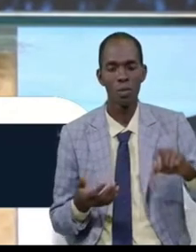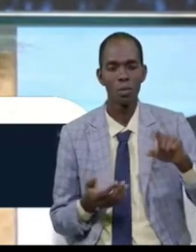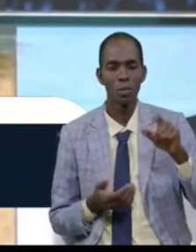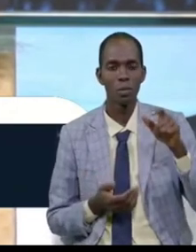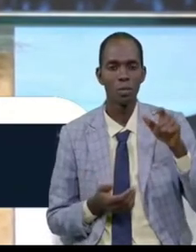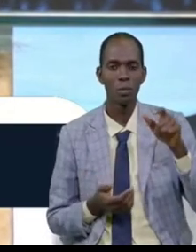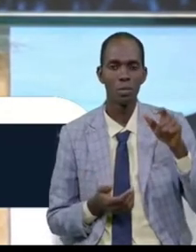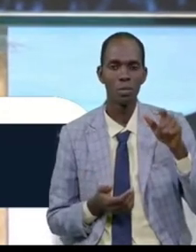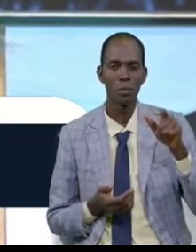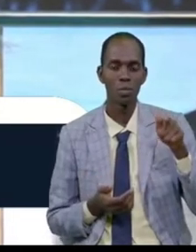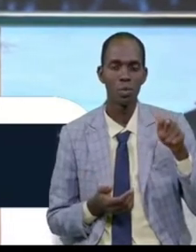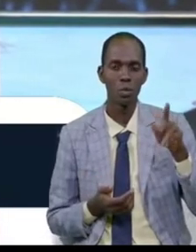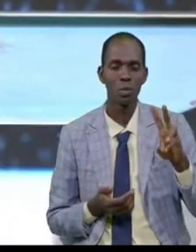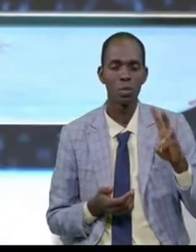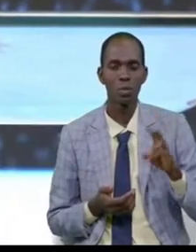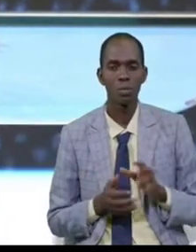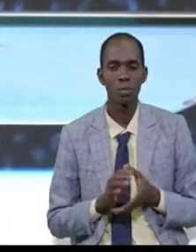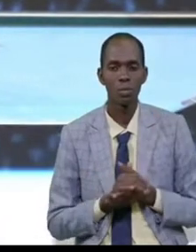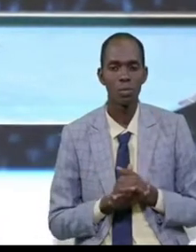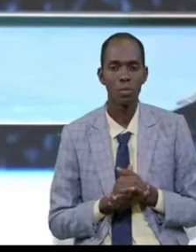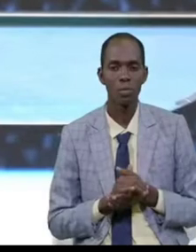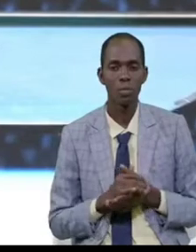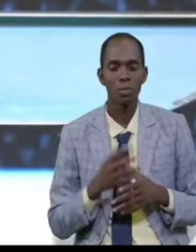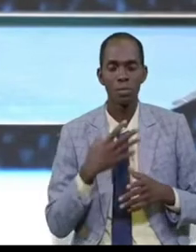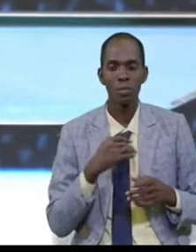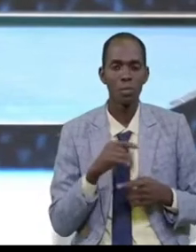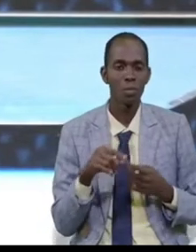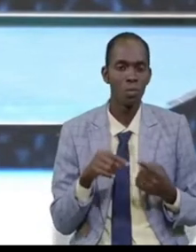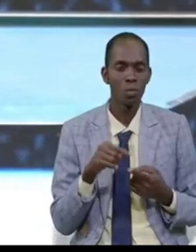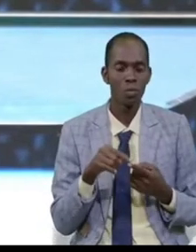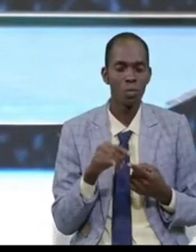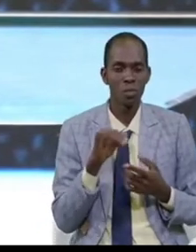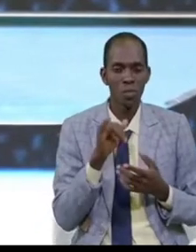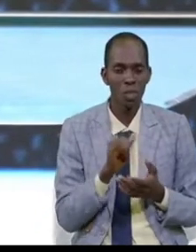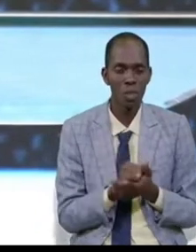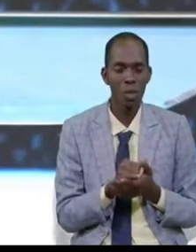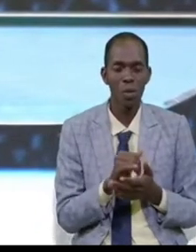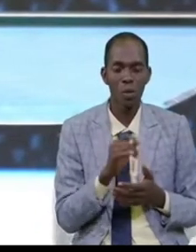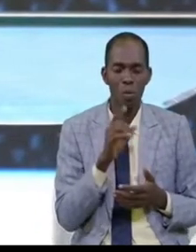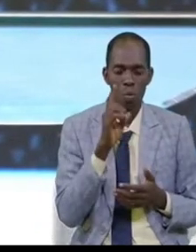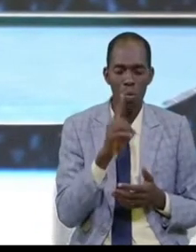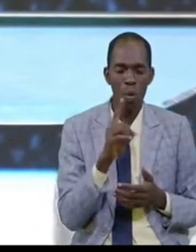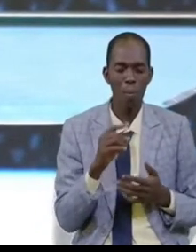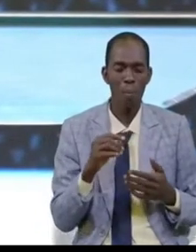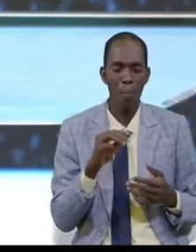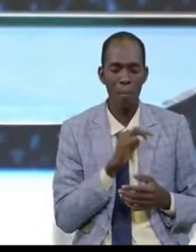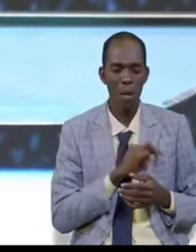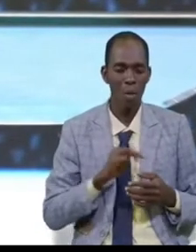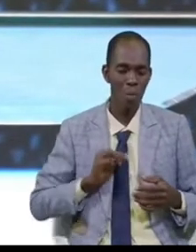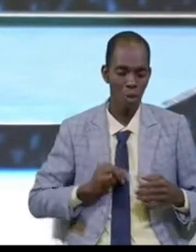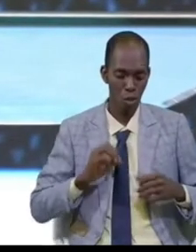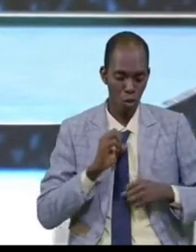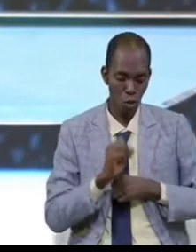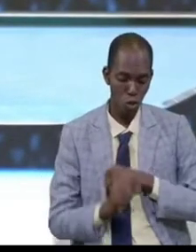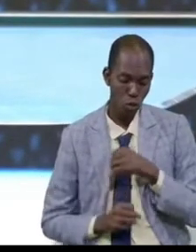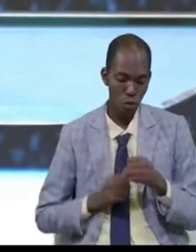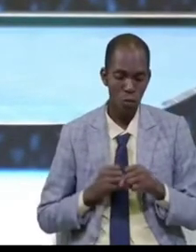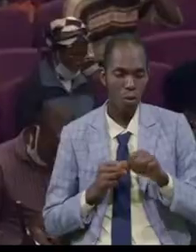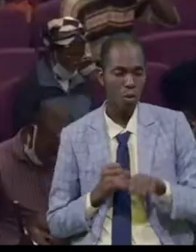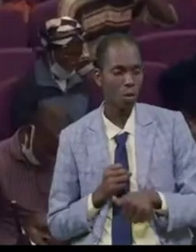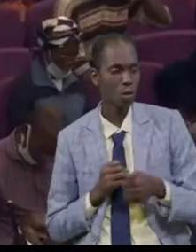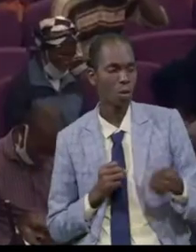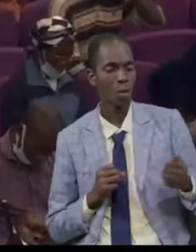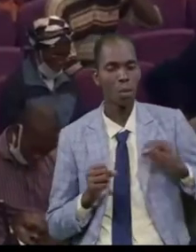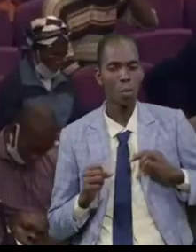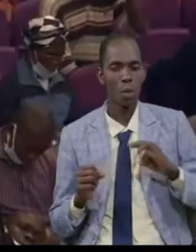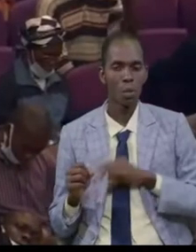chapter 12, verse 26. And whether one member suffer, all the members suffer